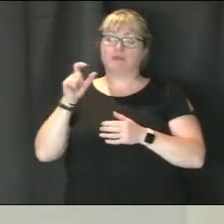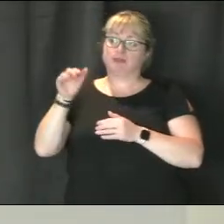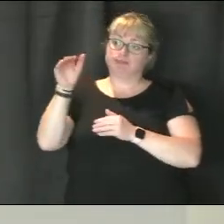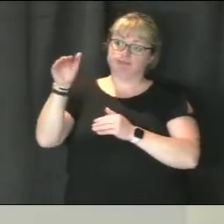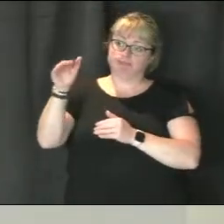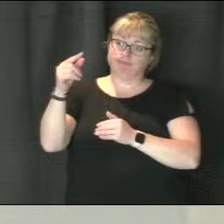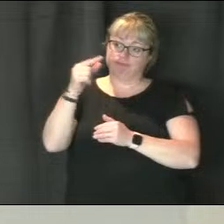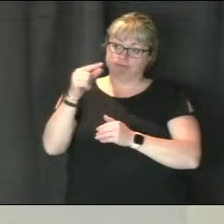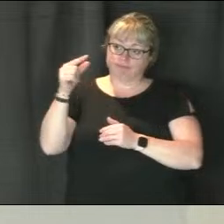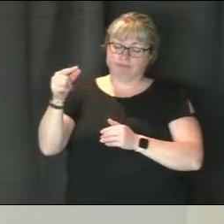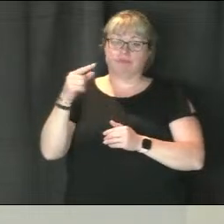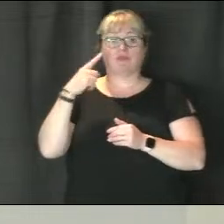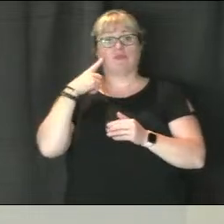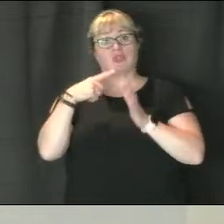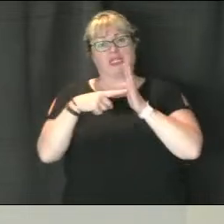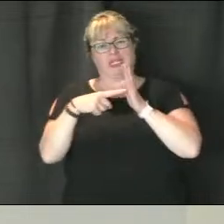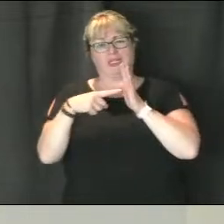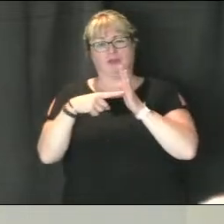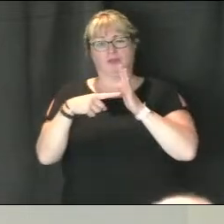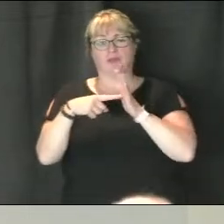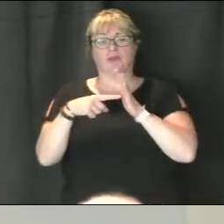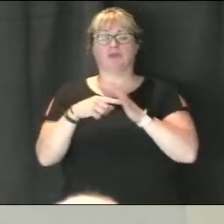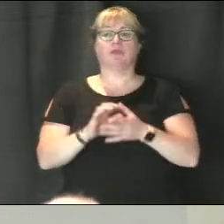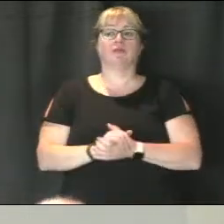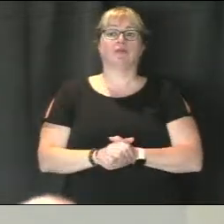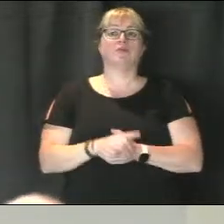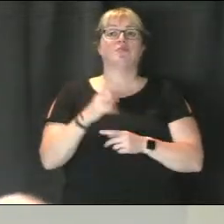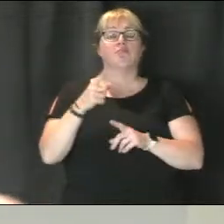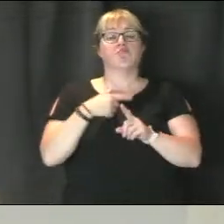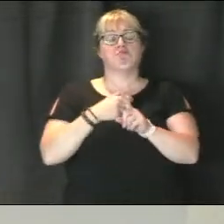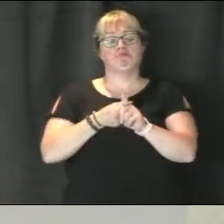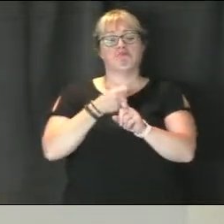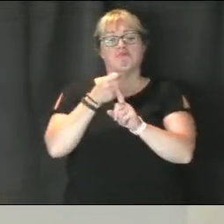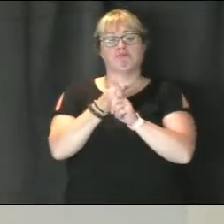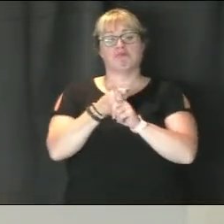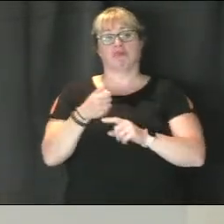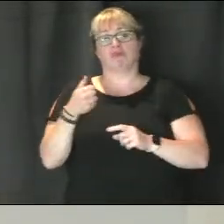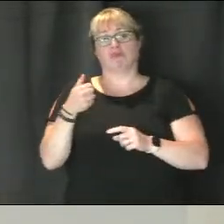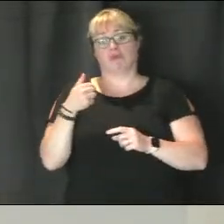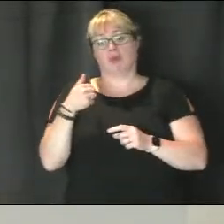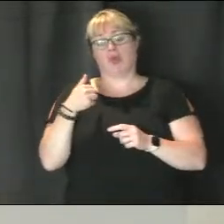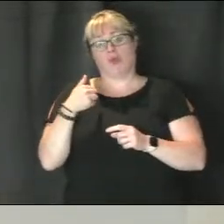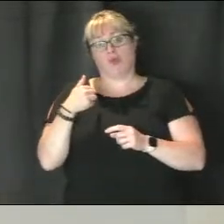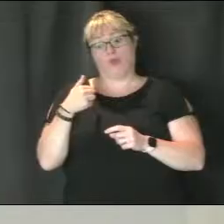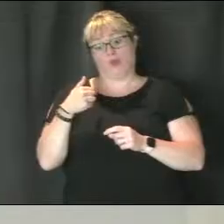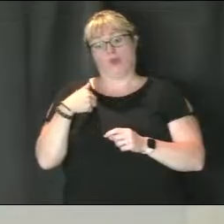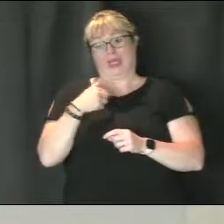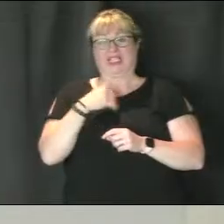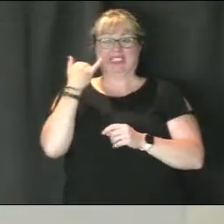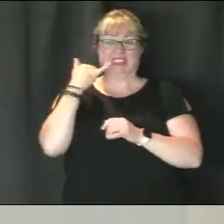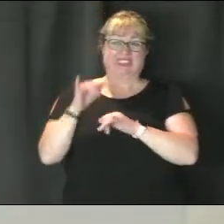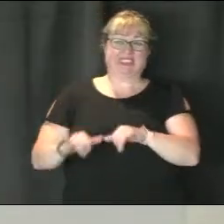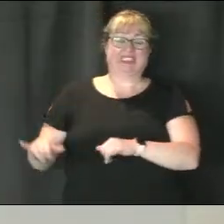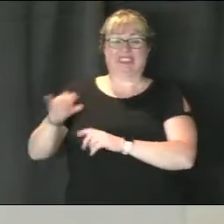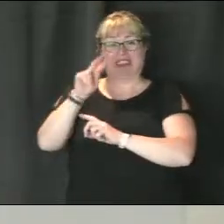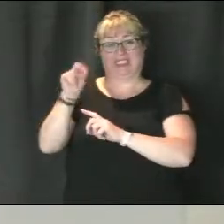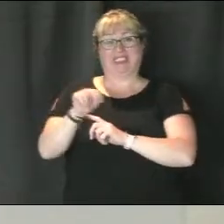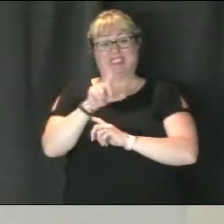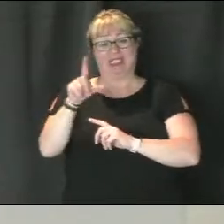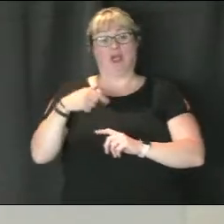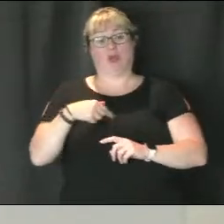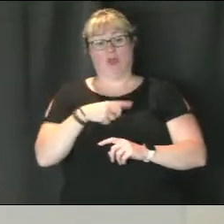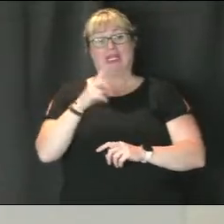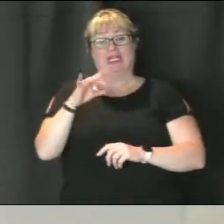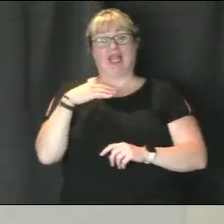And I'll give you one example, a couple of examples, but one that stands out to me is that we, like most of Newfoundland and Labrador, we had very serious